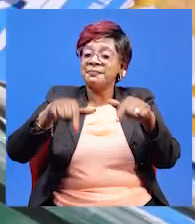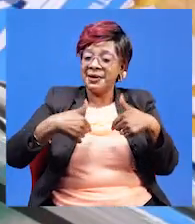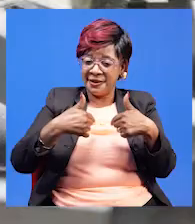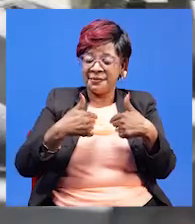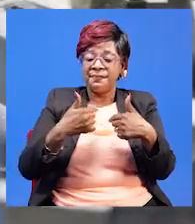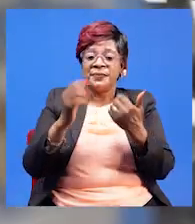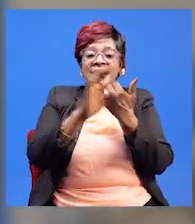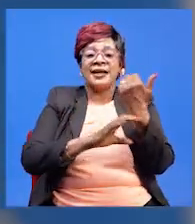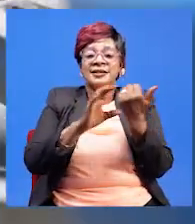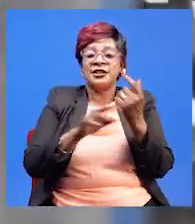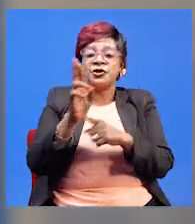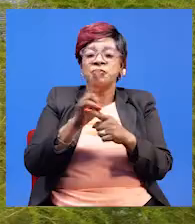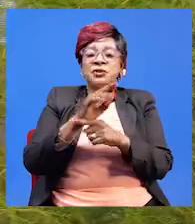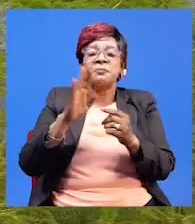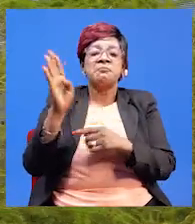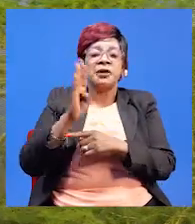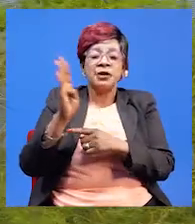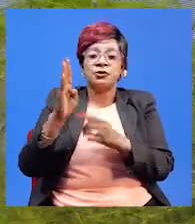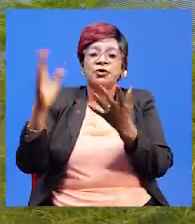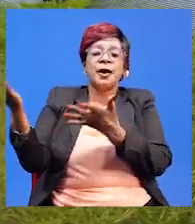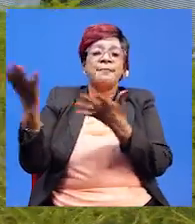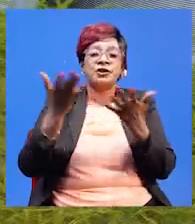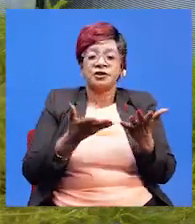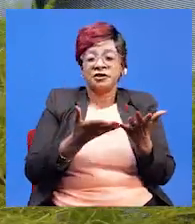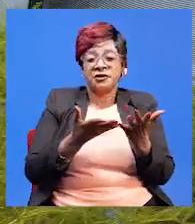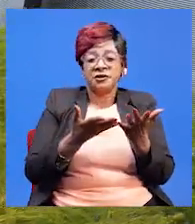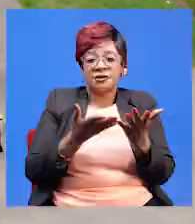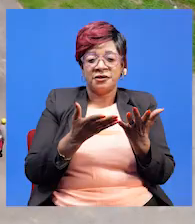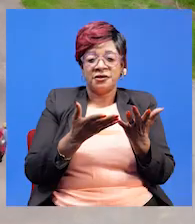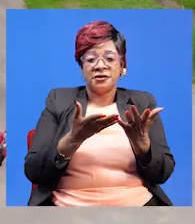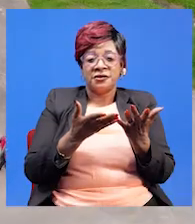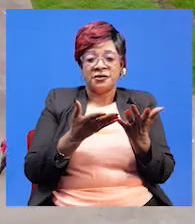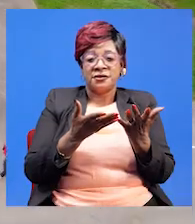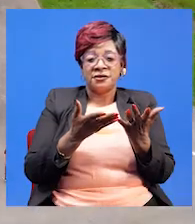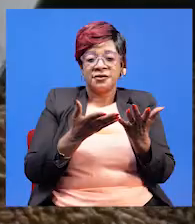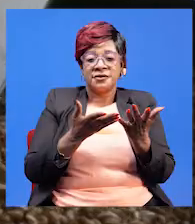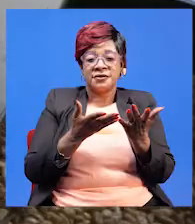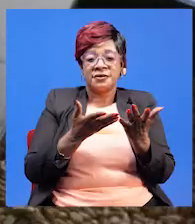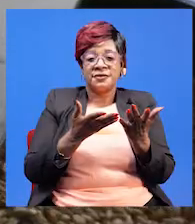demand, the country spends billions on imports.